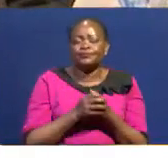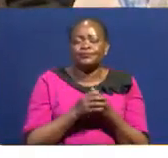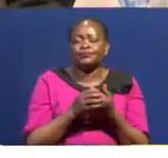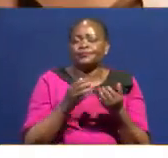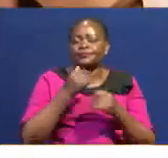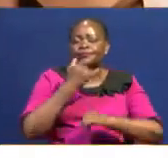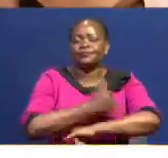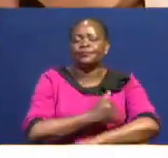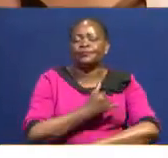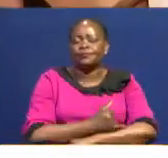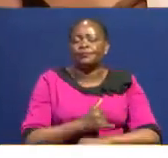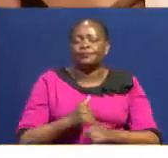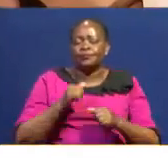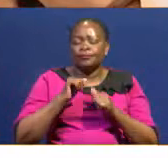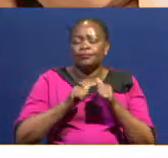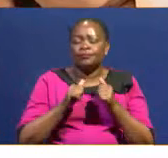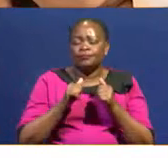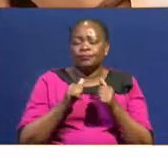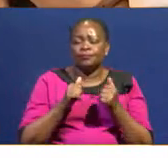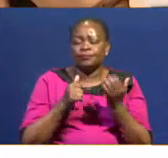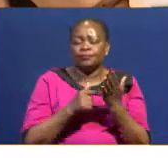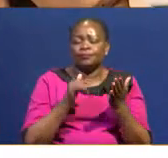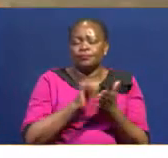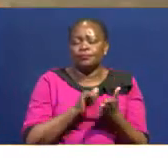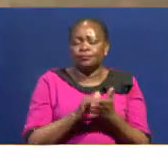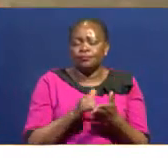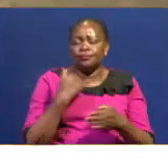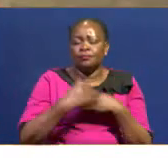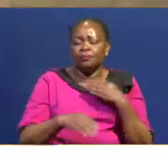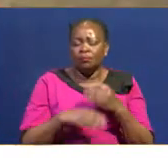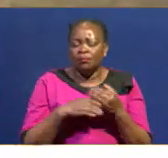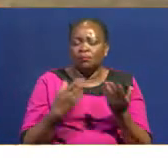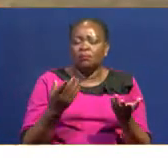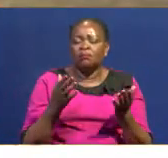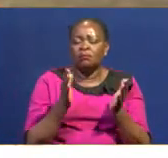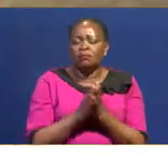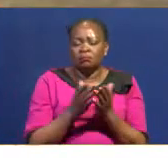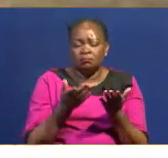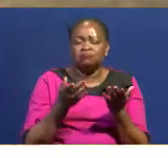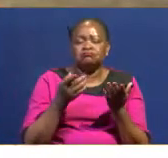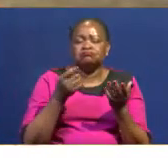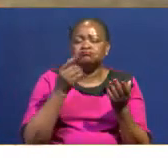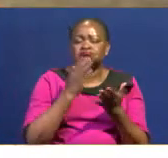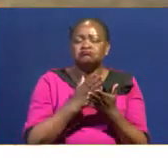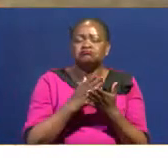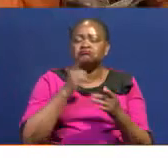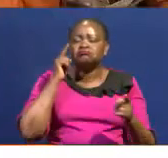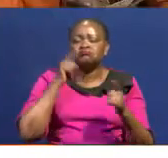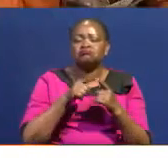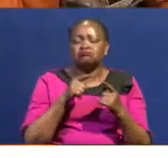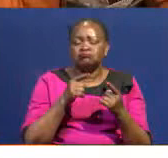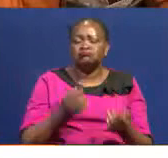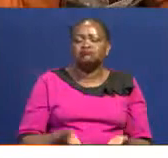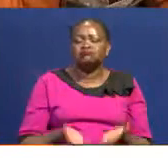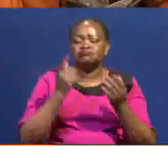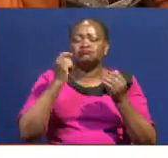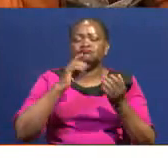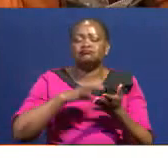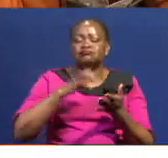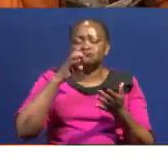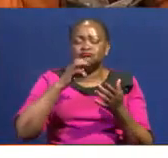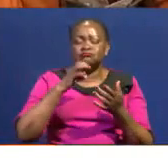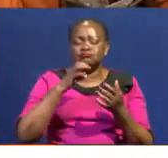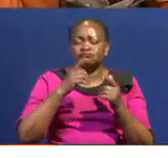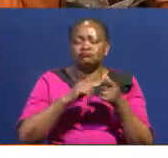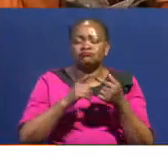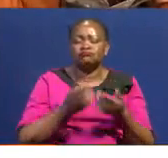Advanced Institute of Science and Technology, which is currently under construction in Konza Technopolis, targeting to elevate Kenya's capacity to move up